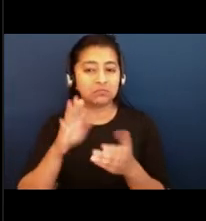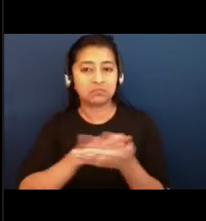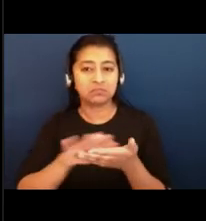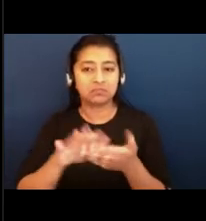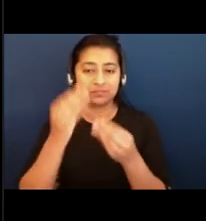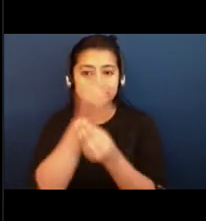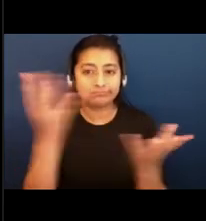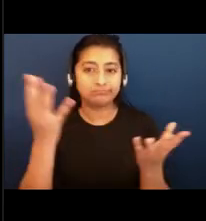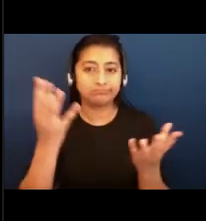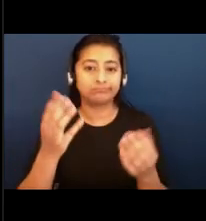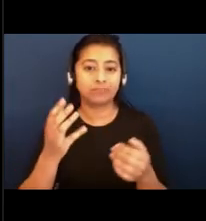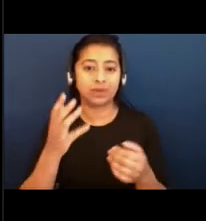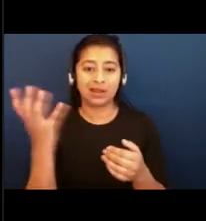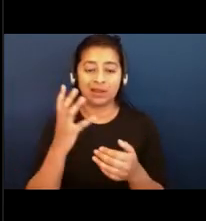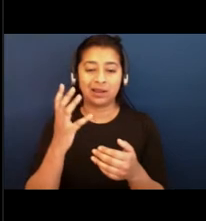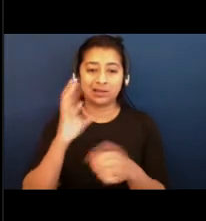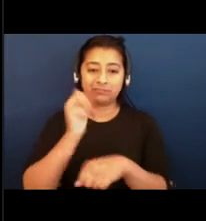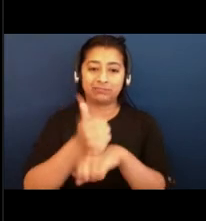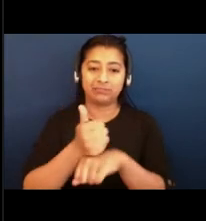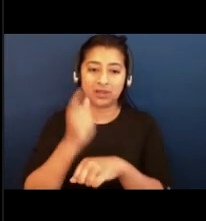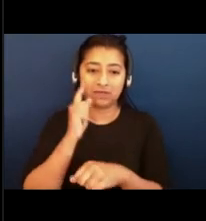language documentation and revitalization.